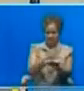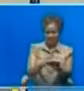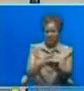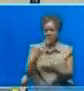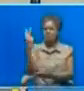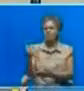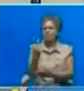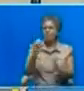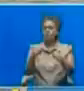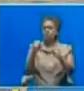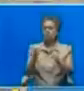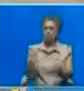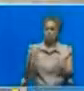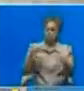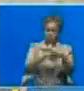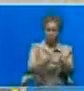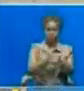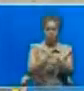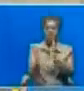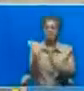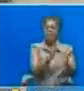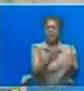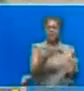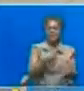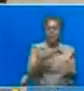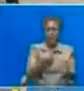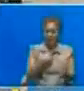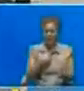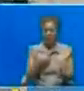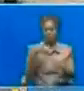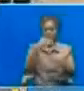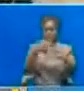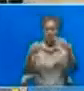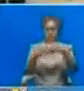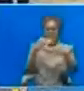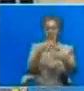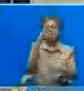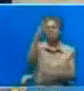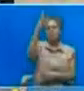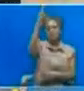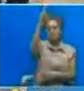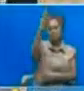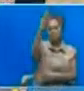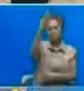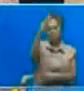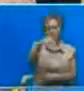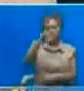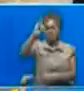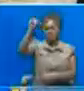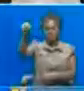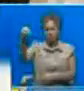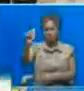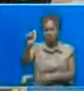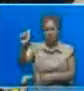mid-February, we are supposed to hand over. There are plans to build two stadia near the facility in the near future. Hassan